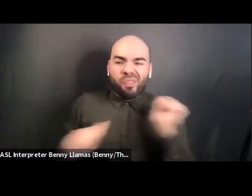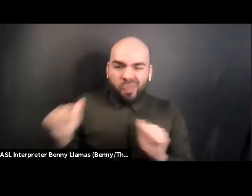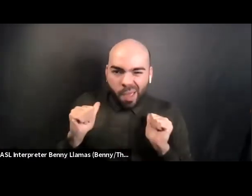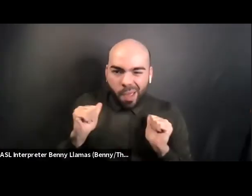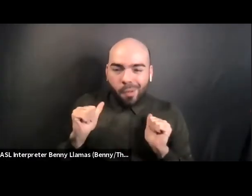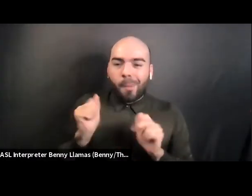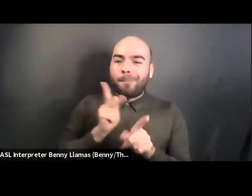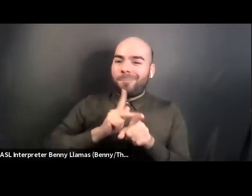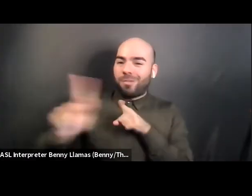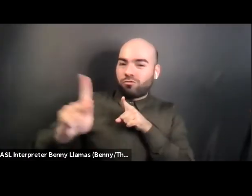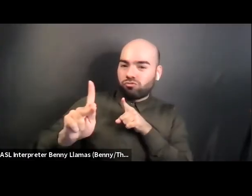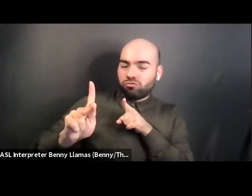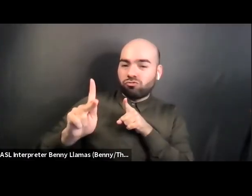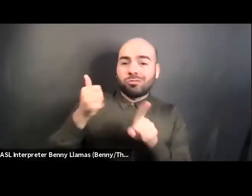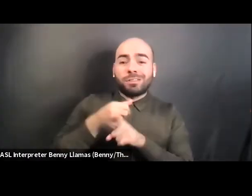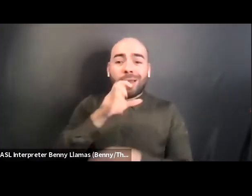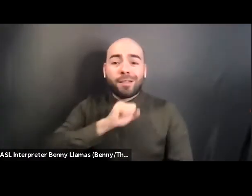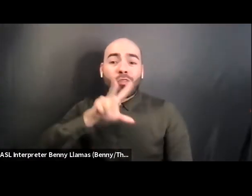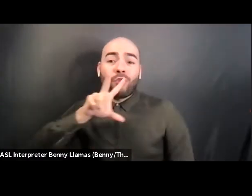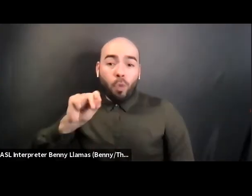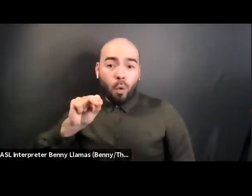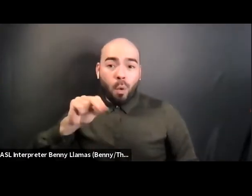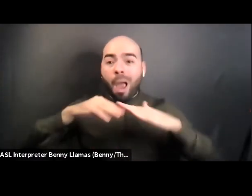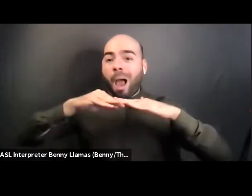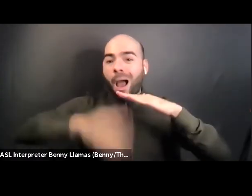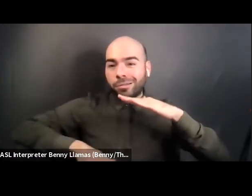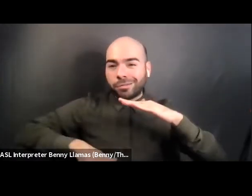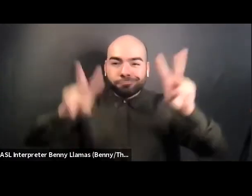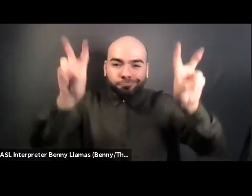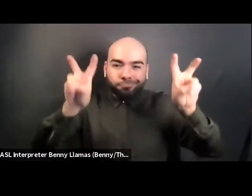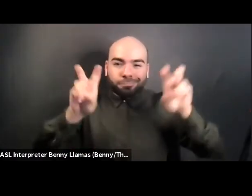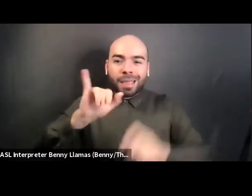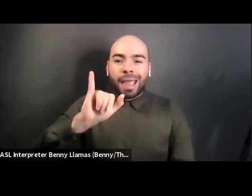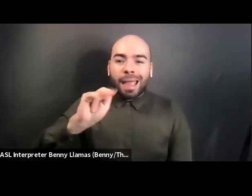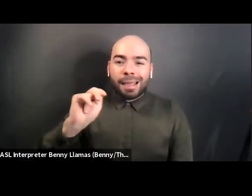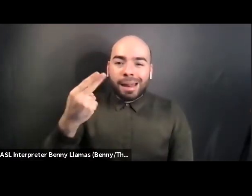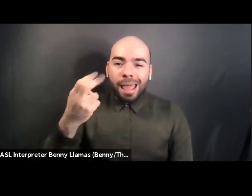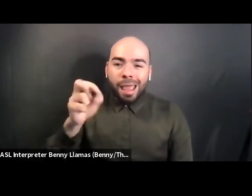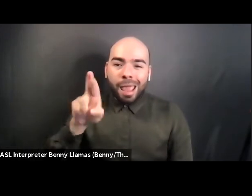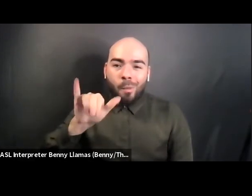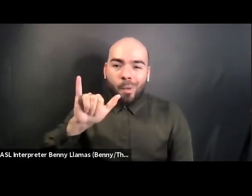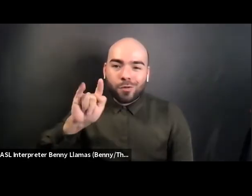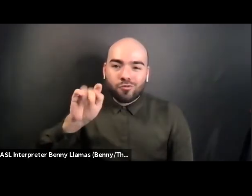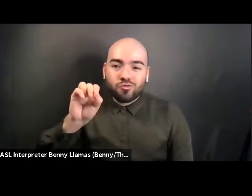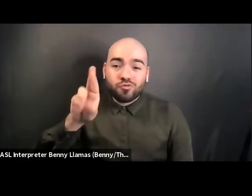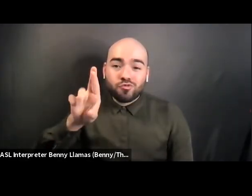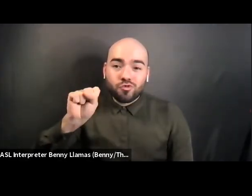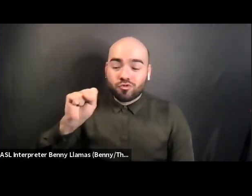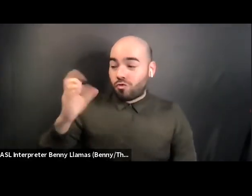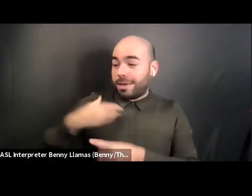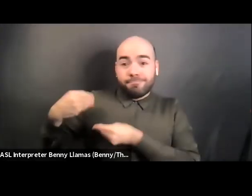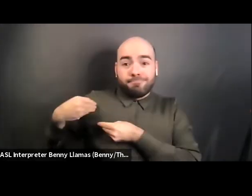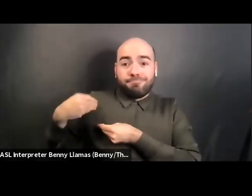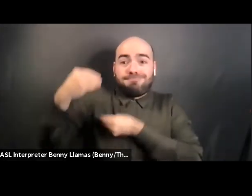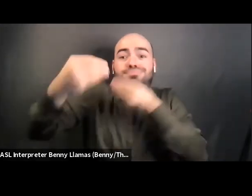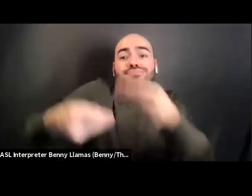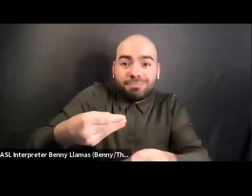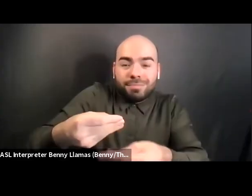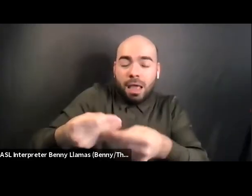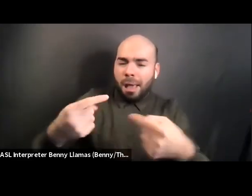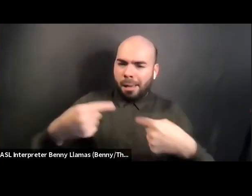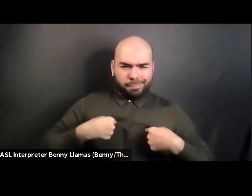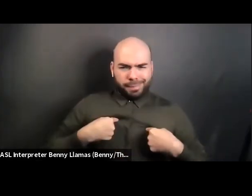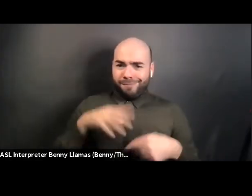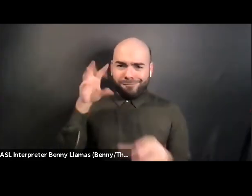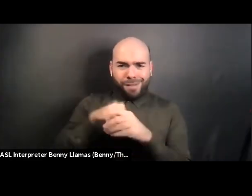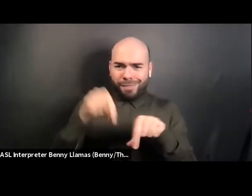30 and under, the Inheritors. As someone who is most definitely not in that age group, I